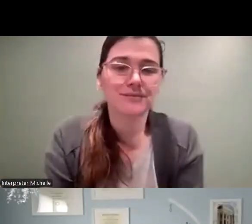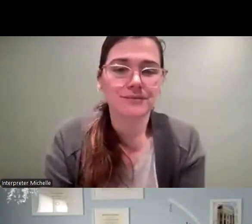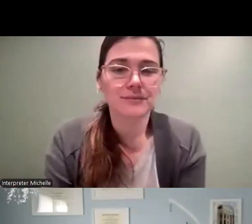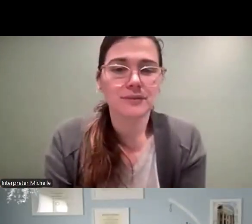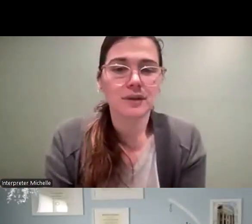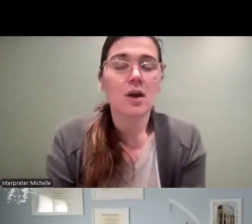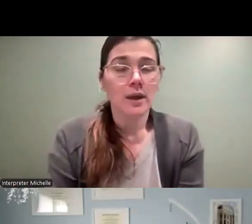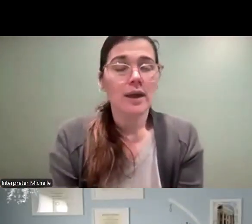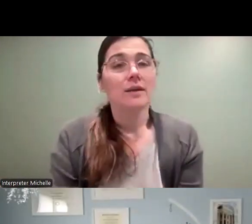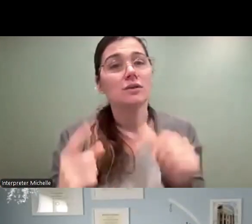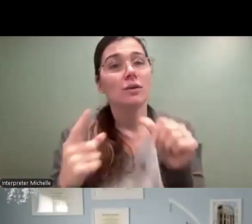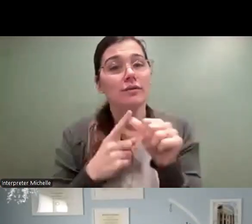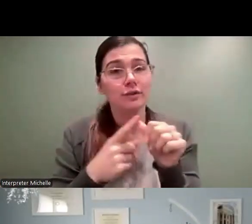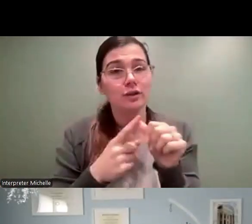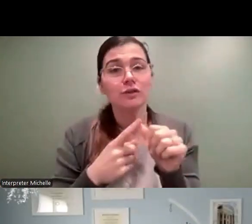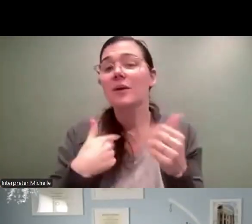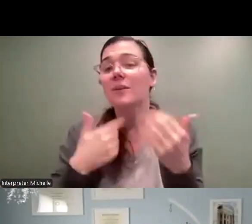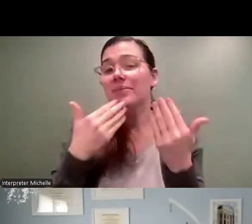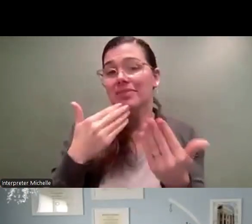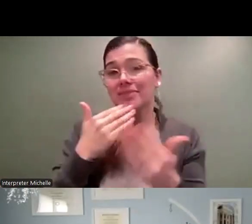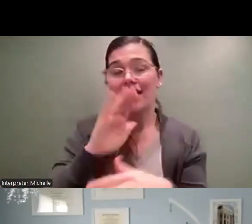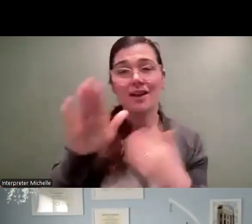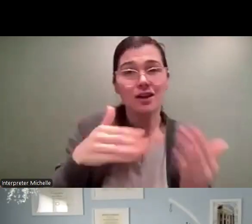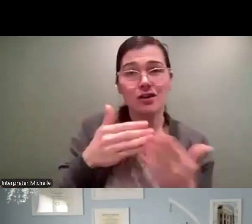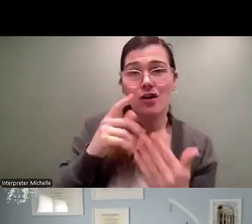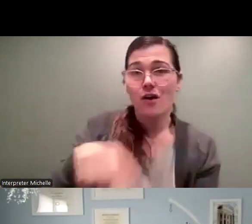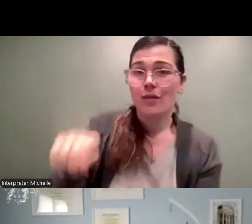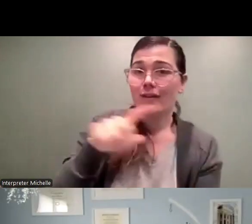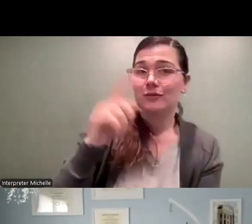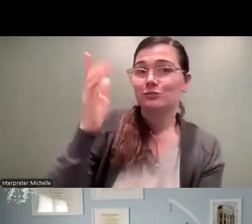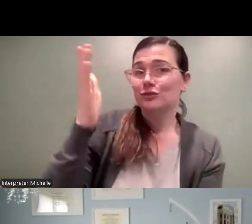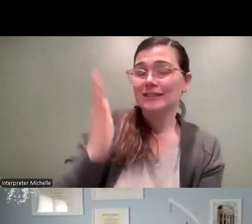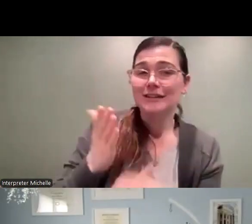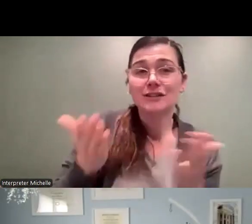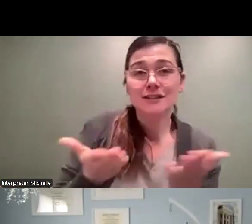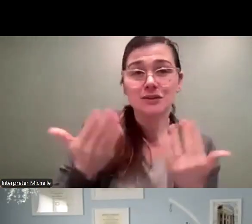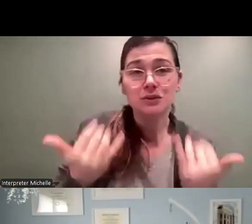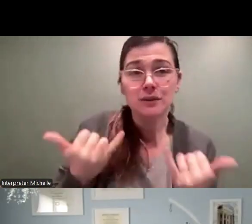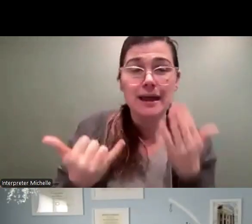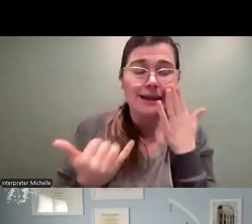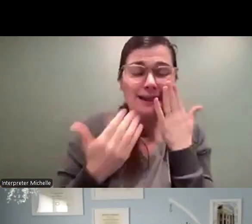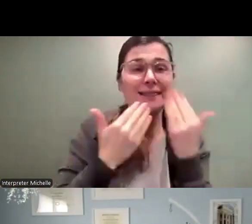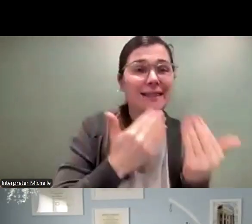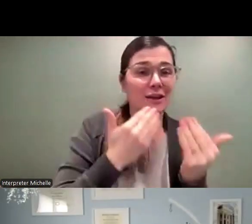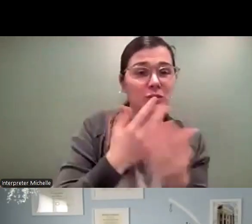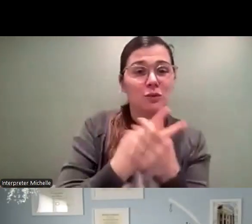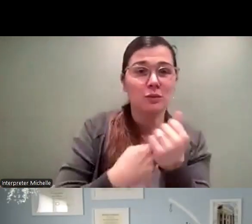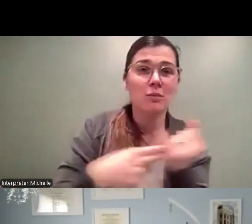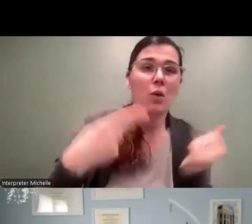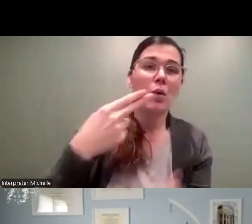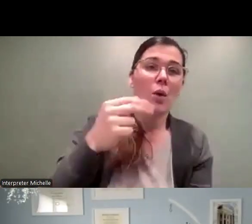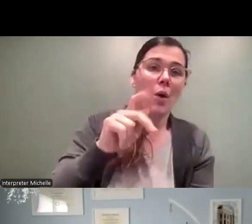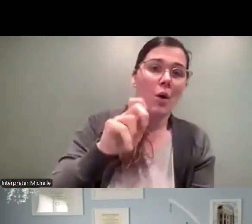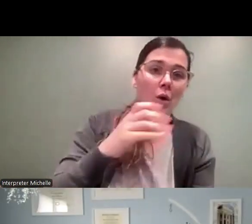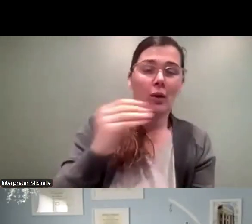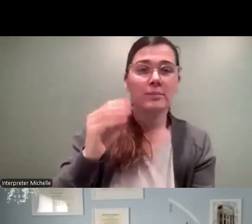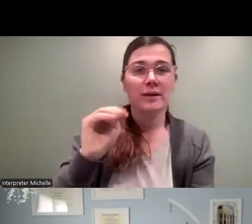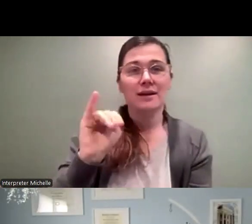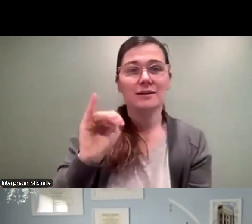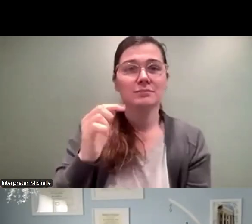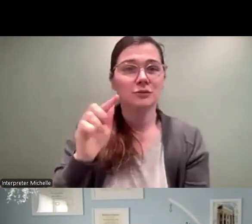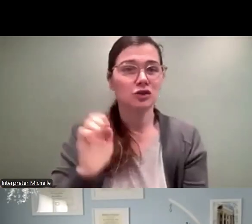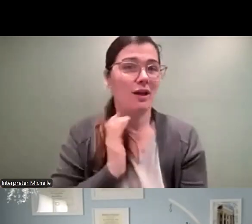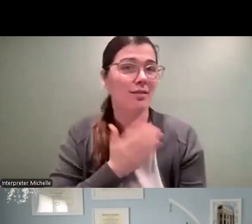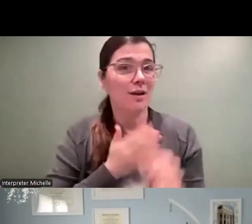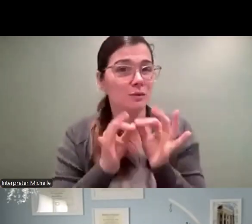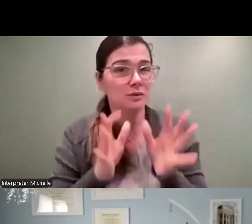I'd like to thank all of our presenters for being here today. A special thank you to both Hope and Michelle, our interpreters, for making sure that this is accessible to our